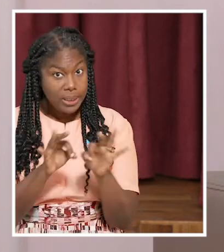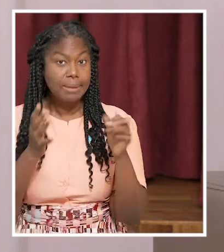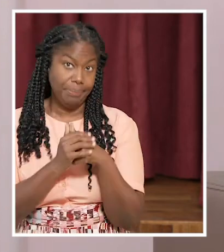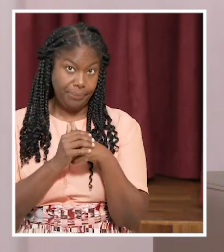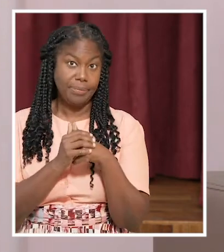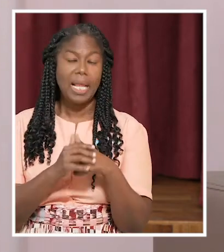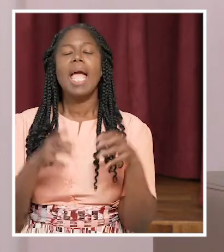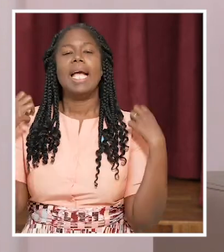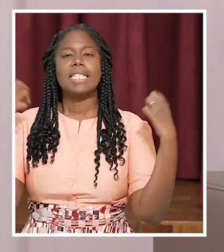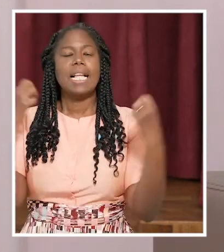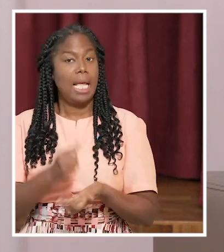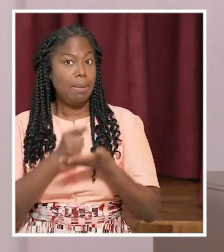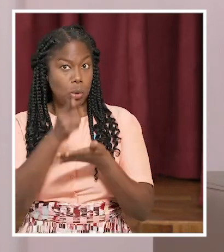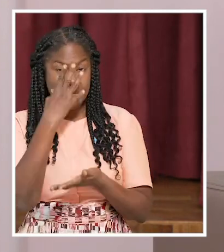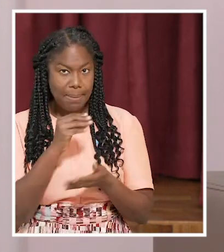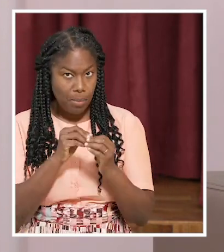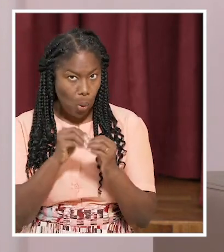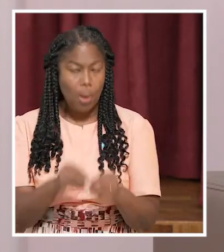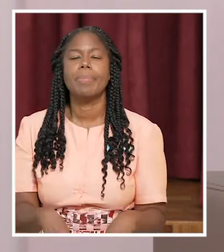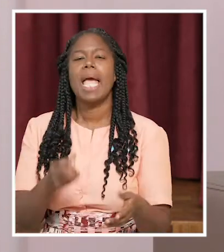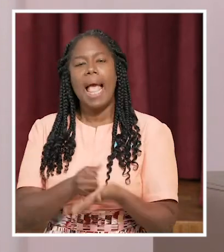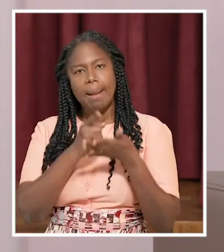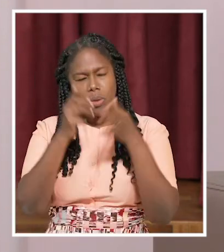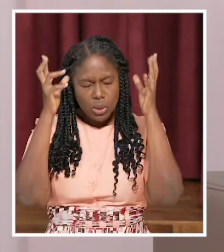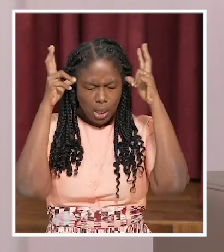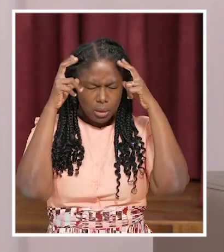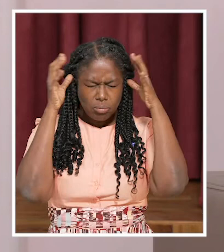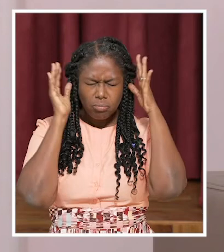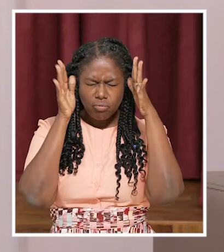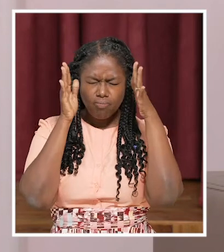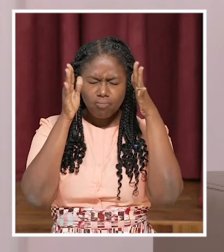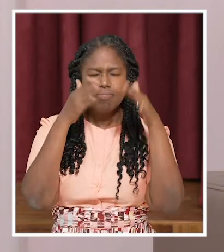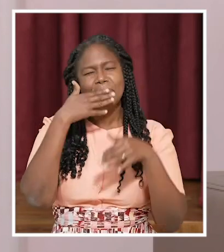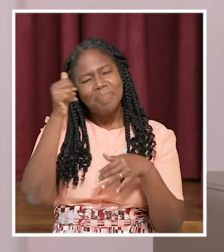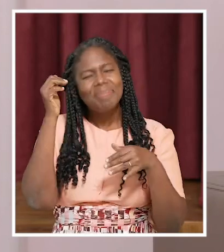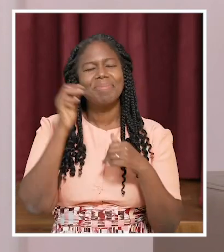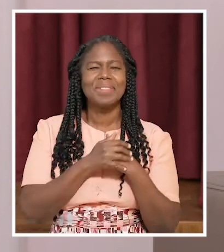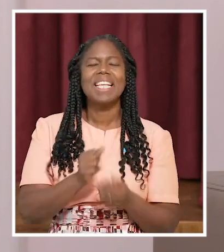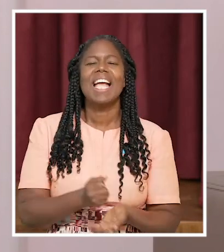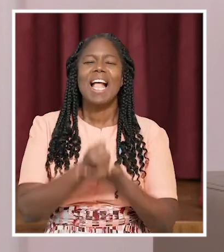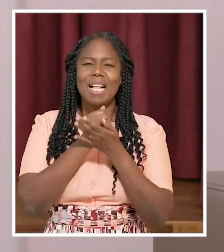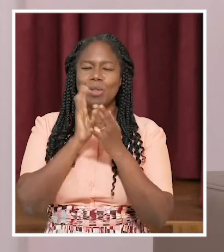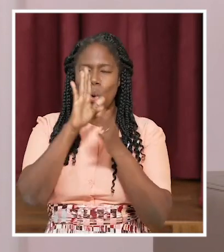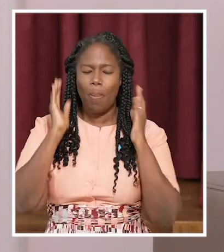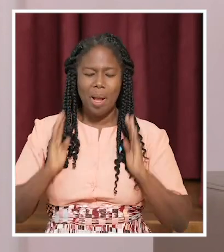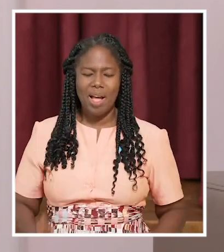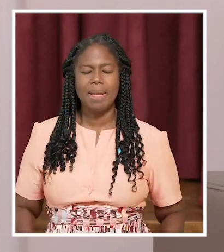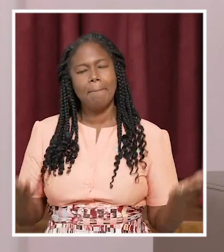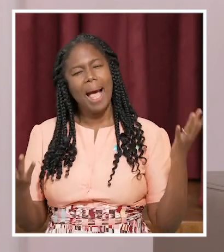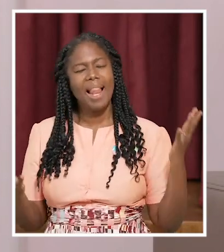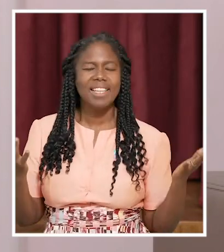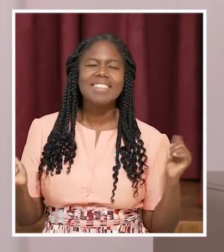with sleep, exercise helps with concentration. Exercise just helps to balance. And I can say from